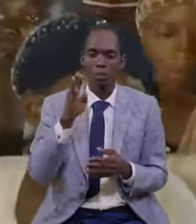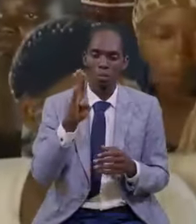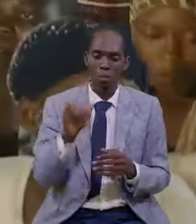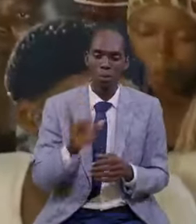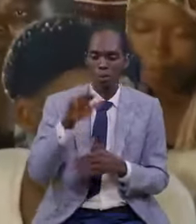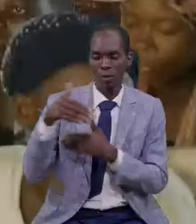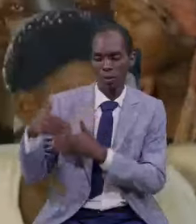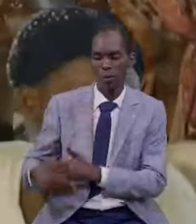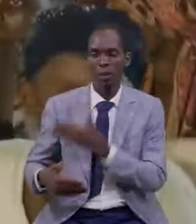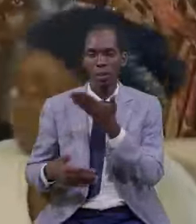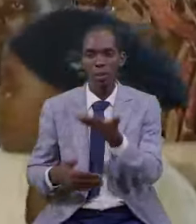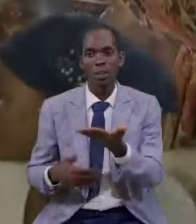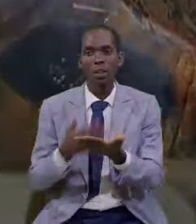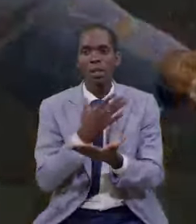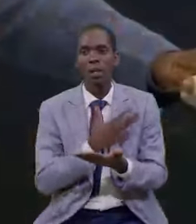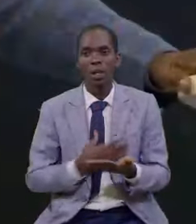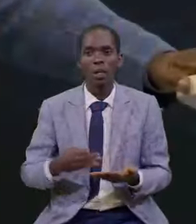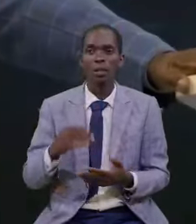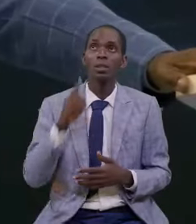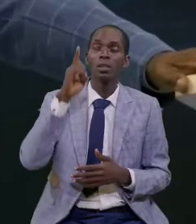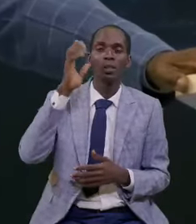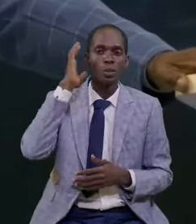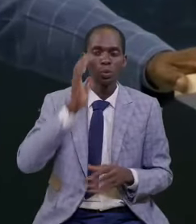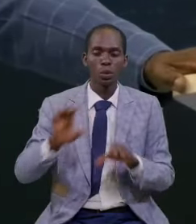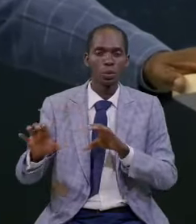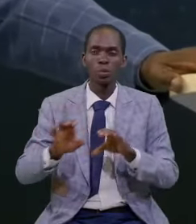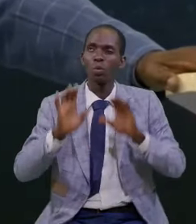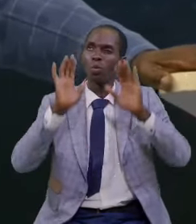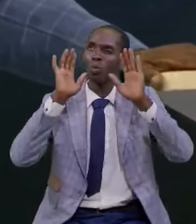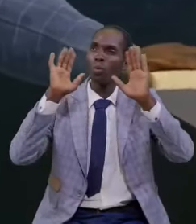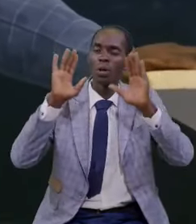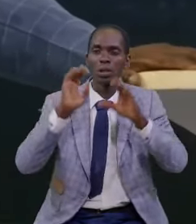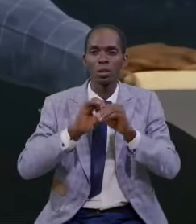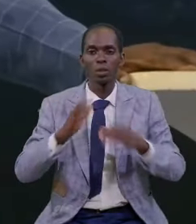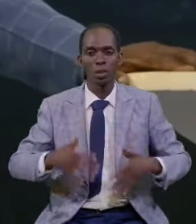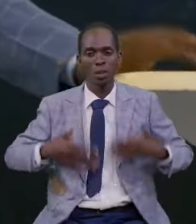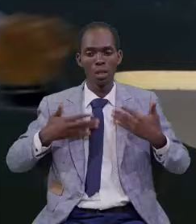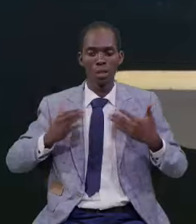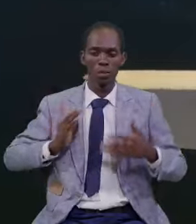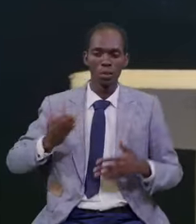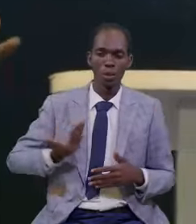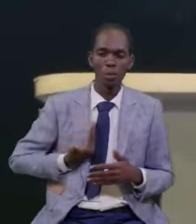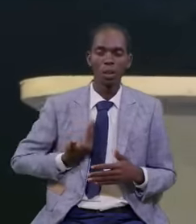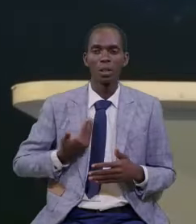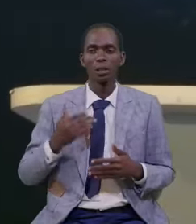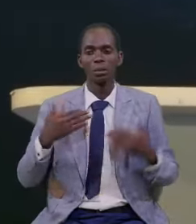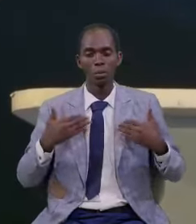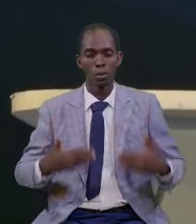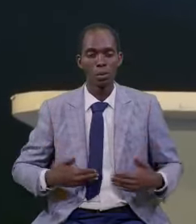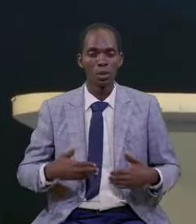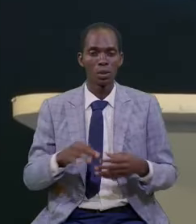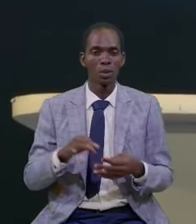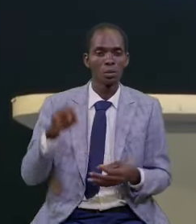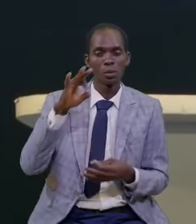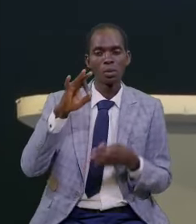he will do wonders in your life, in your soul, in your spirit, in your body, in your family,